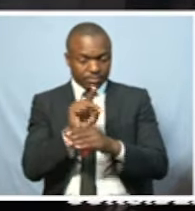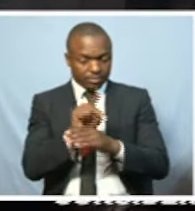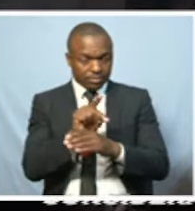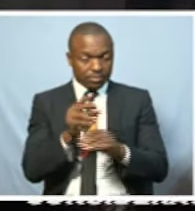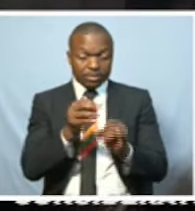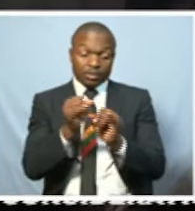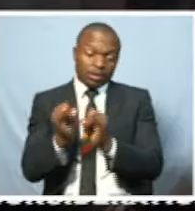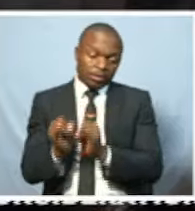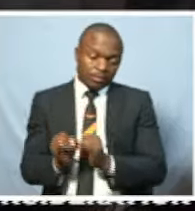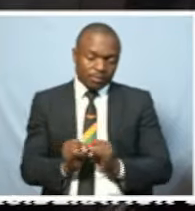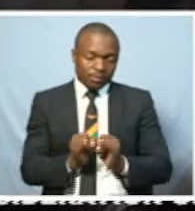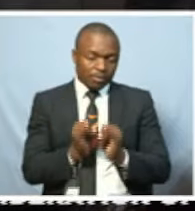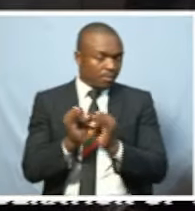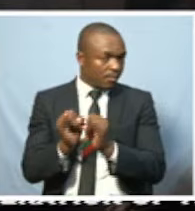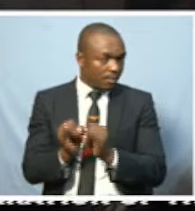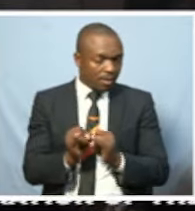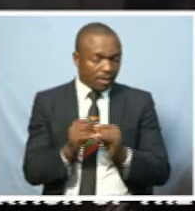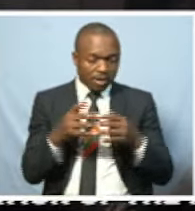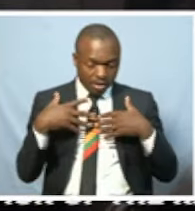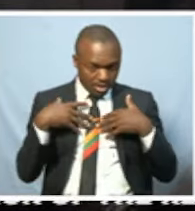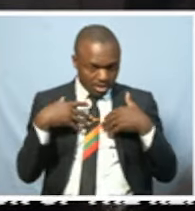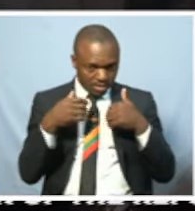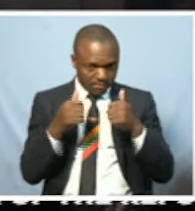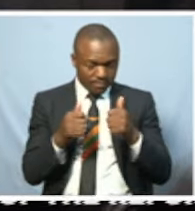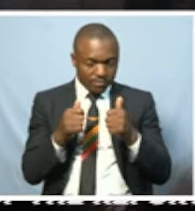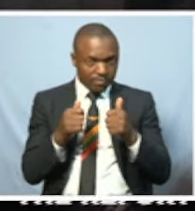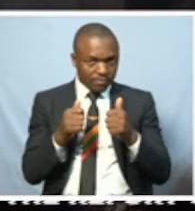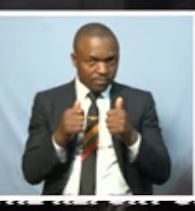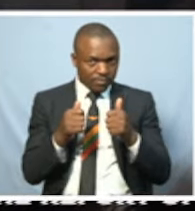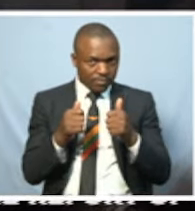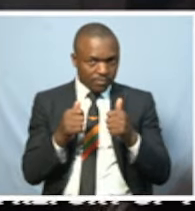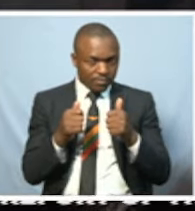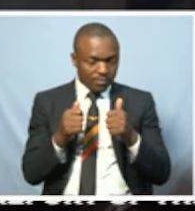executed. The health post is not yet opened